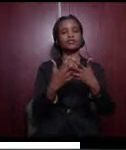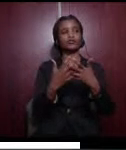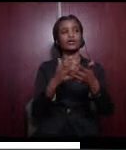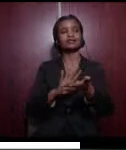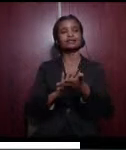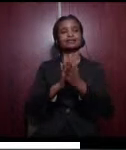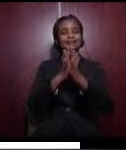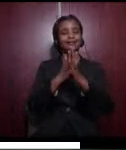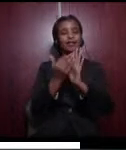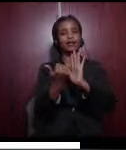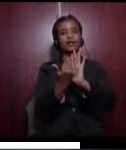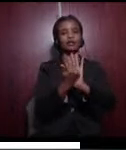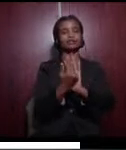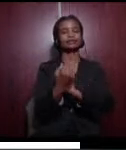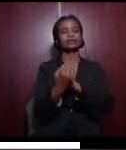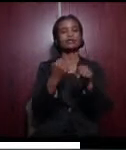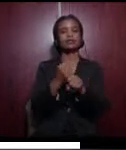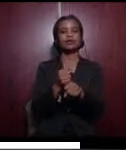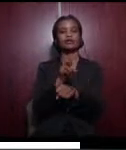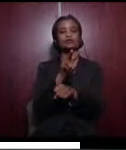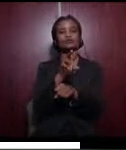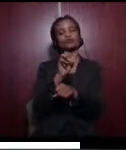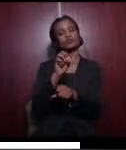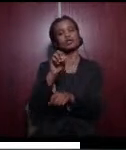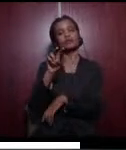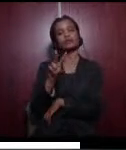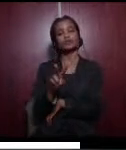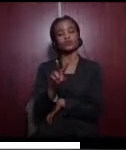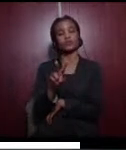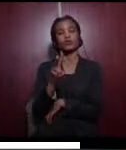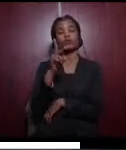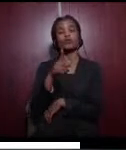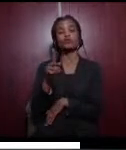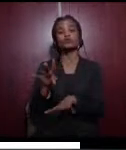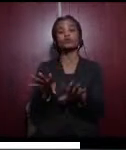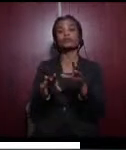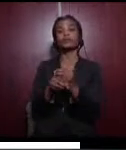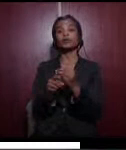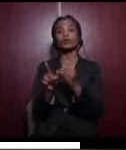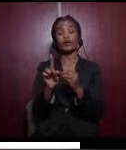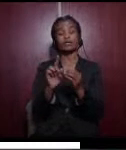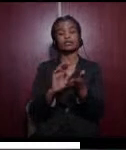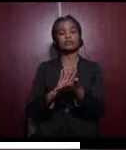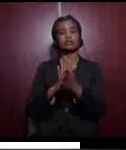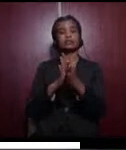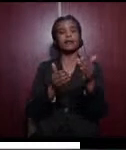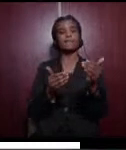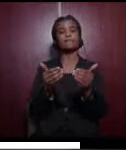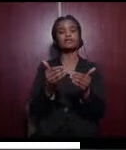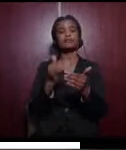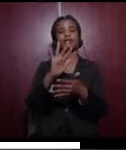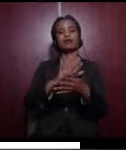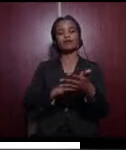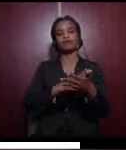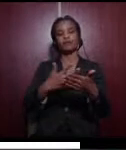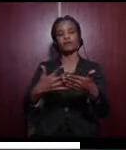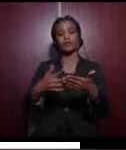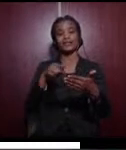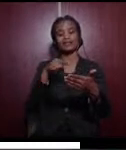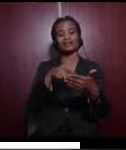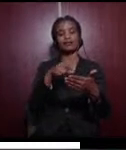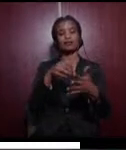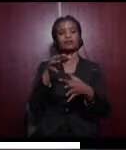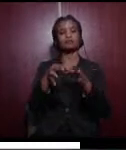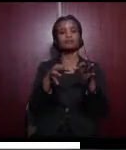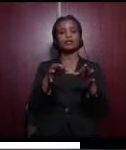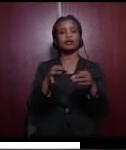2002. And adding to that, the Disaster Management Framework, which prescribe on how the country